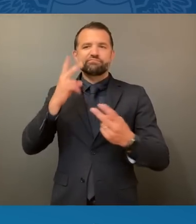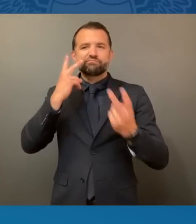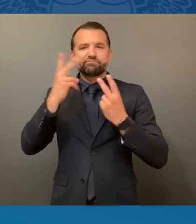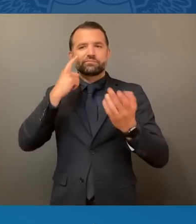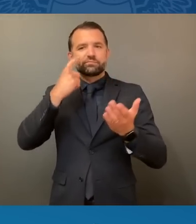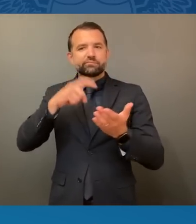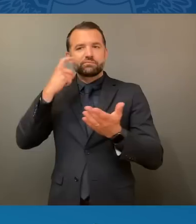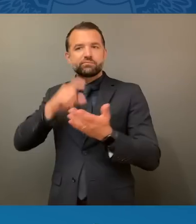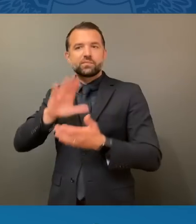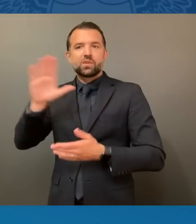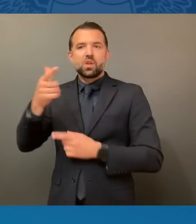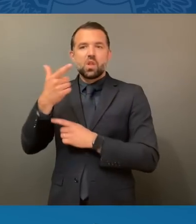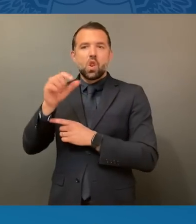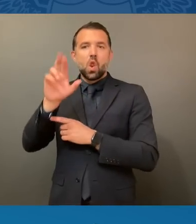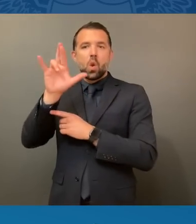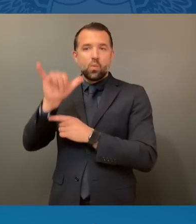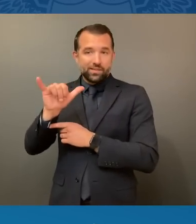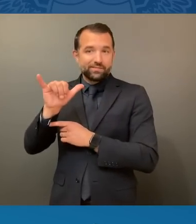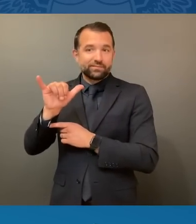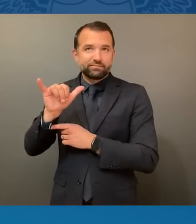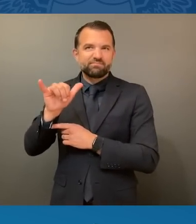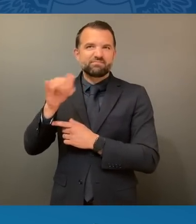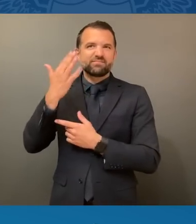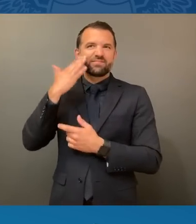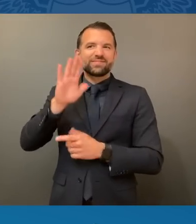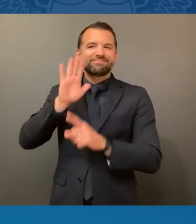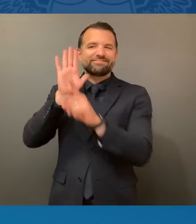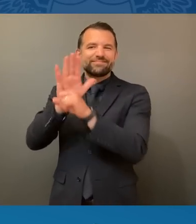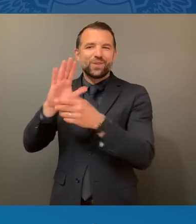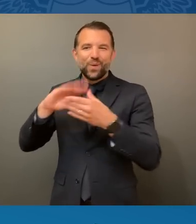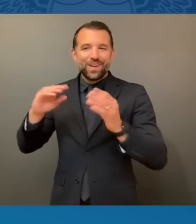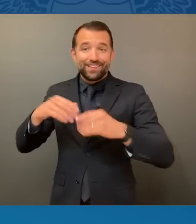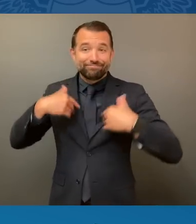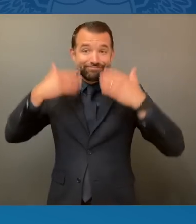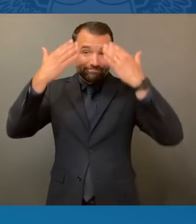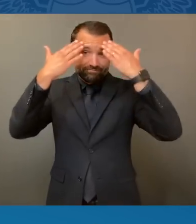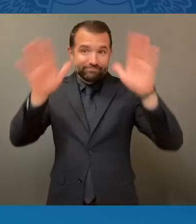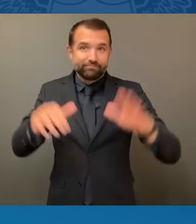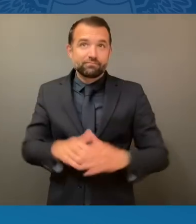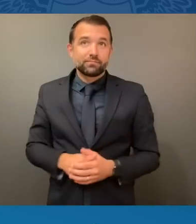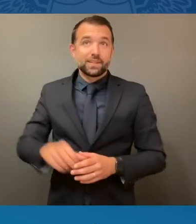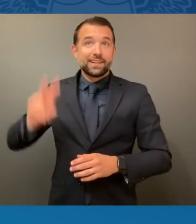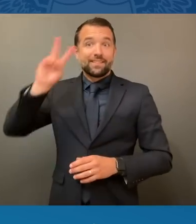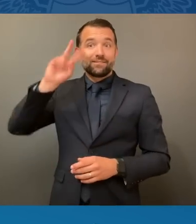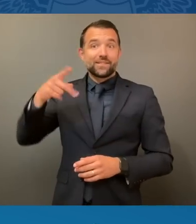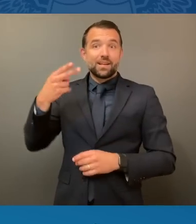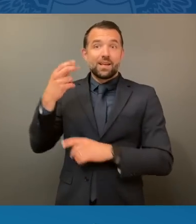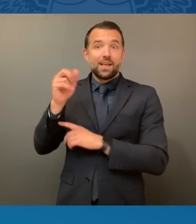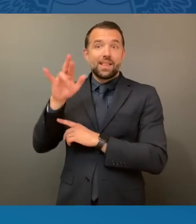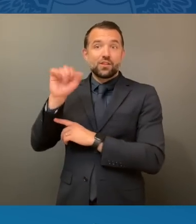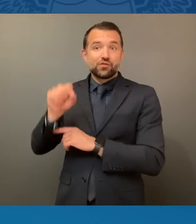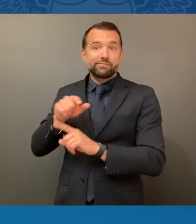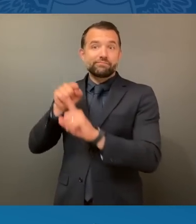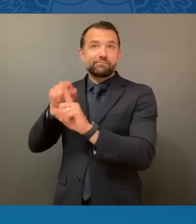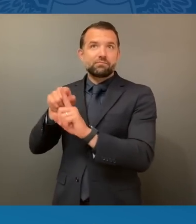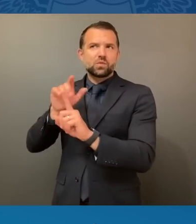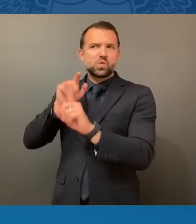your story. Vice President Harris, impact maker,